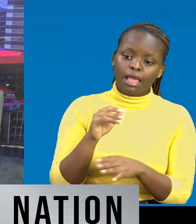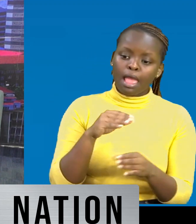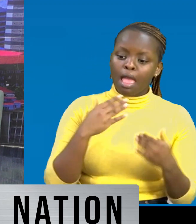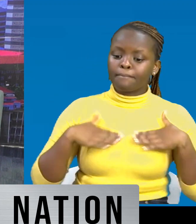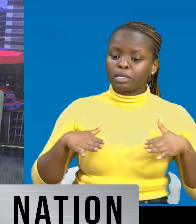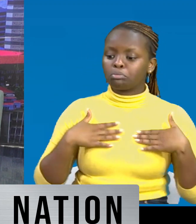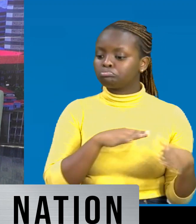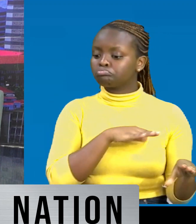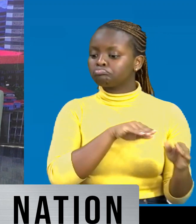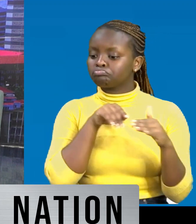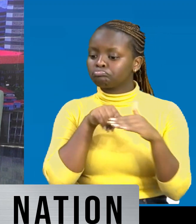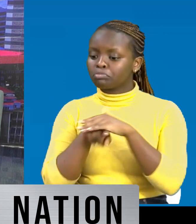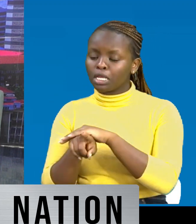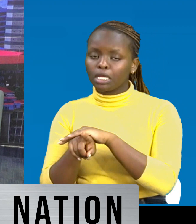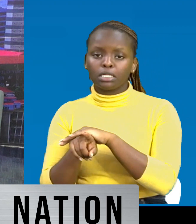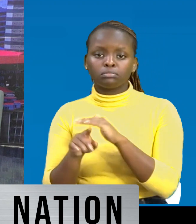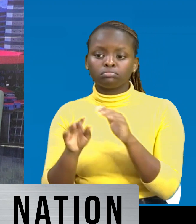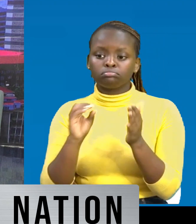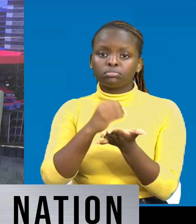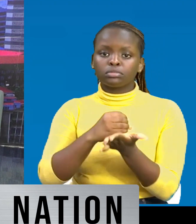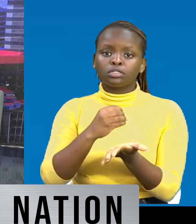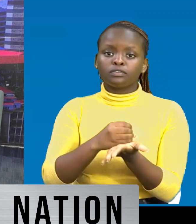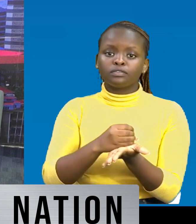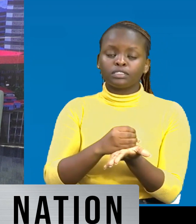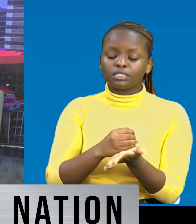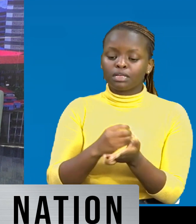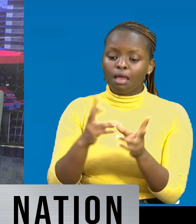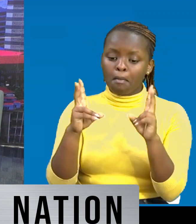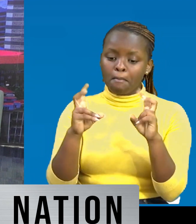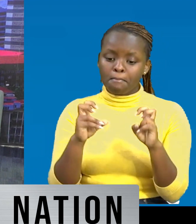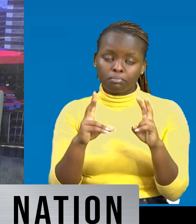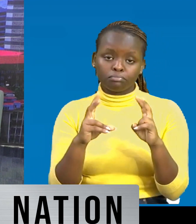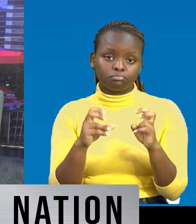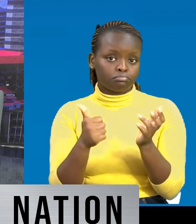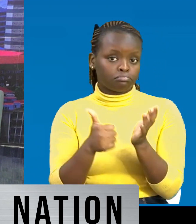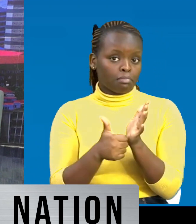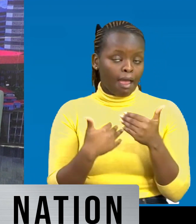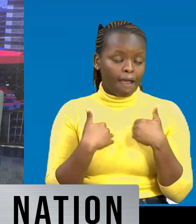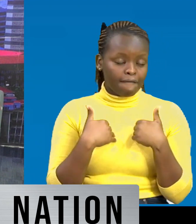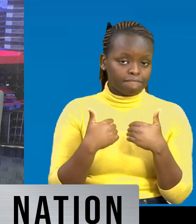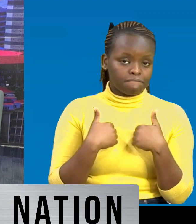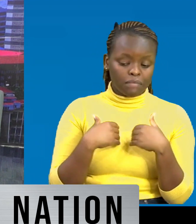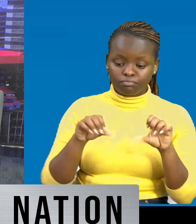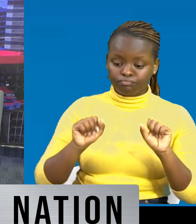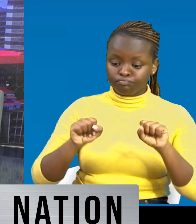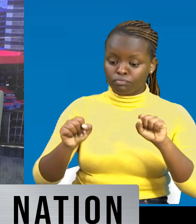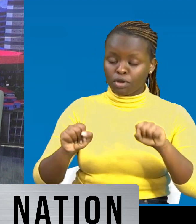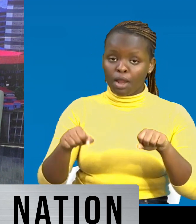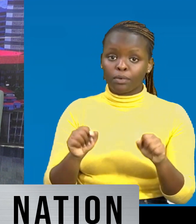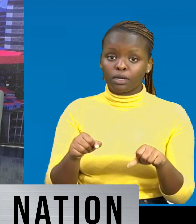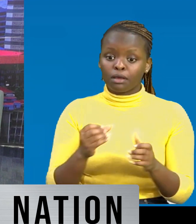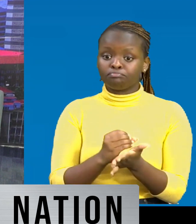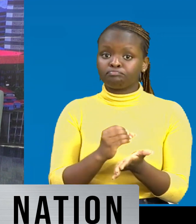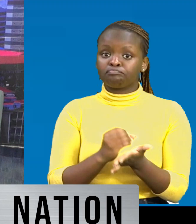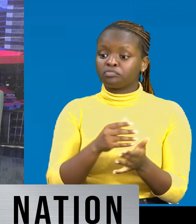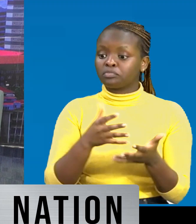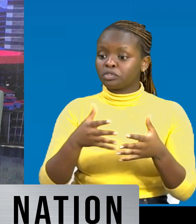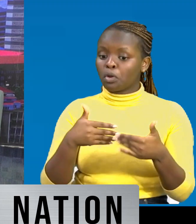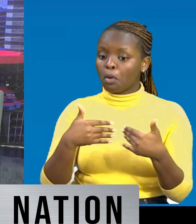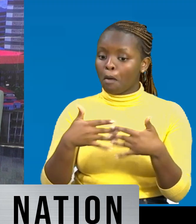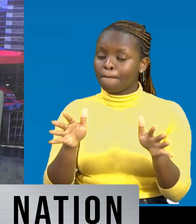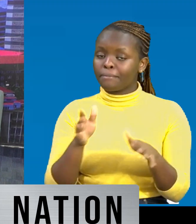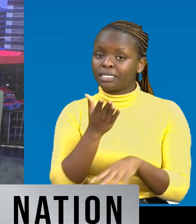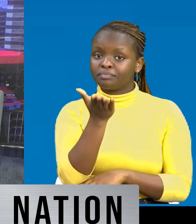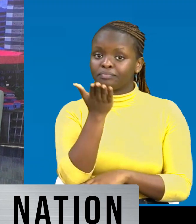and actually there were issues because of I think the Borders office was opened there by Simba Arati, and there were